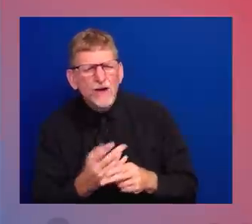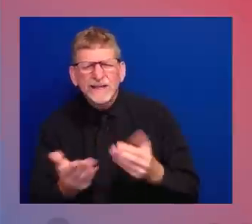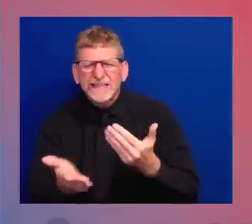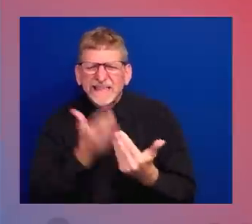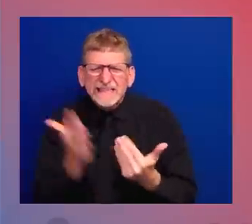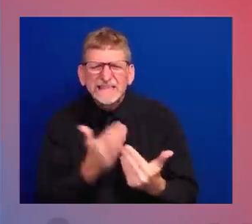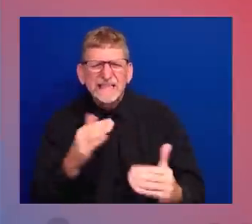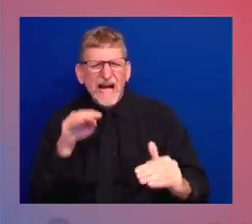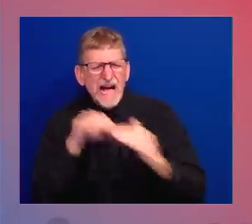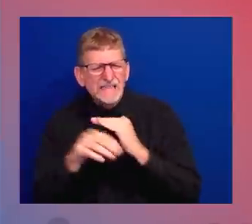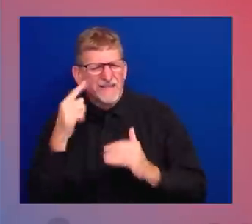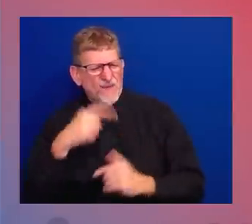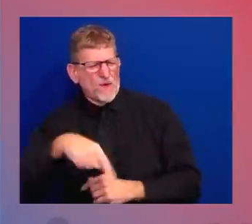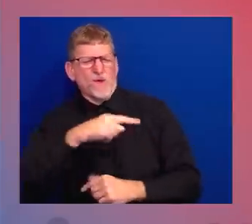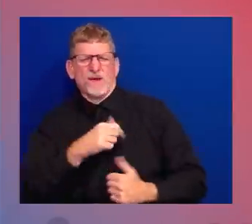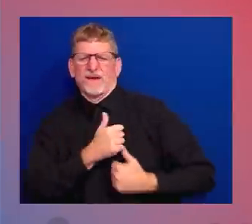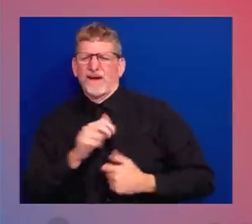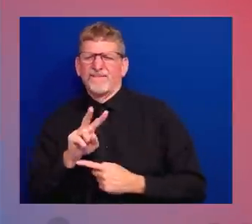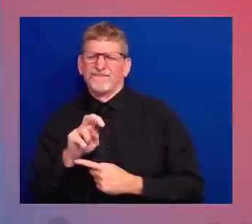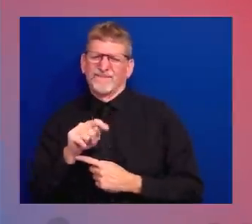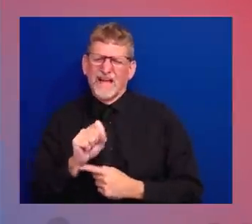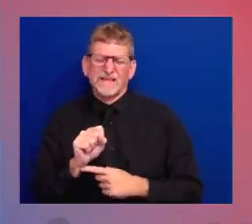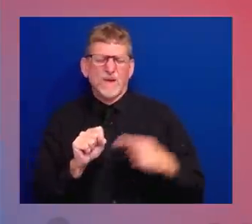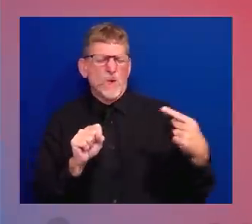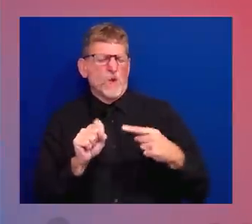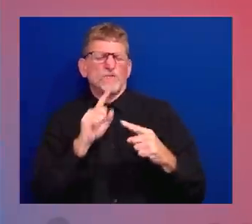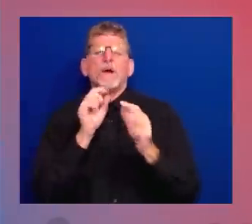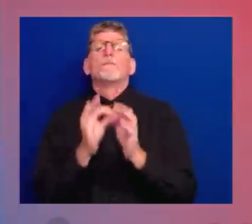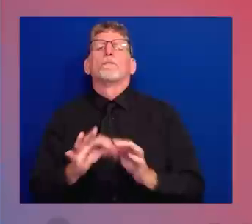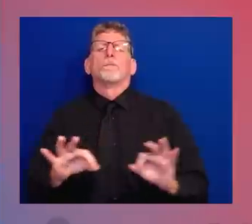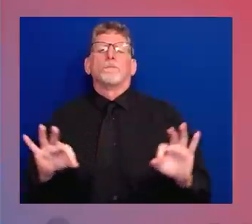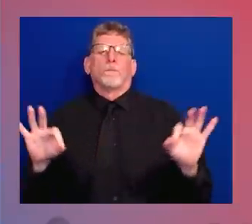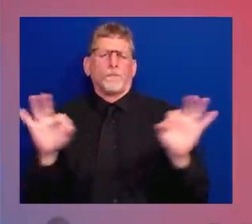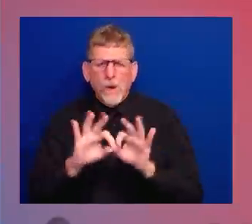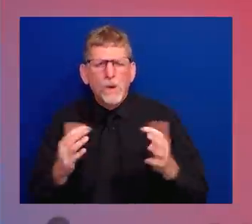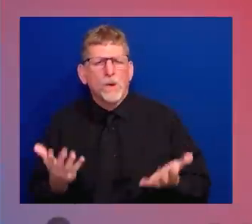us veterans is that for better or worse, we adapt